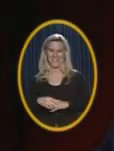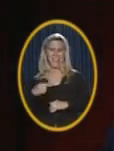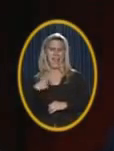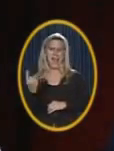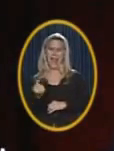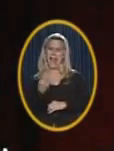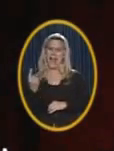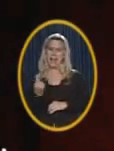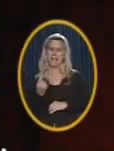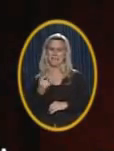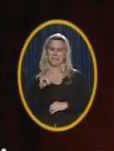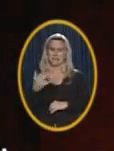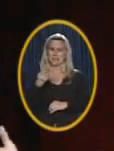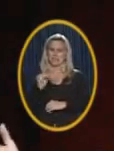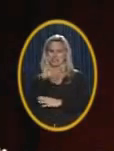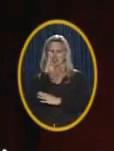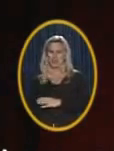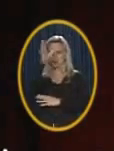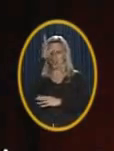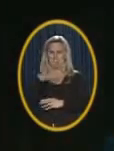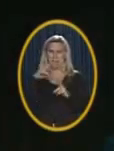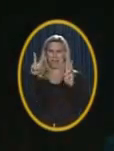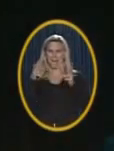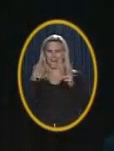Colonel. I've always just been John's straight man, anyhow.